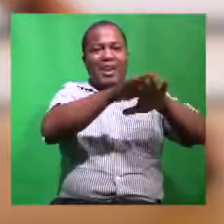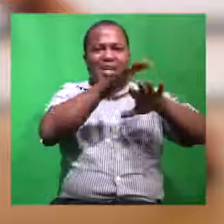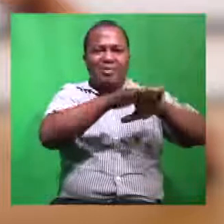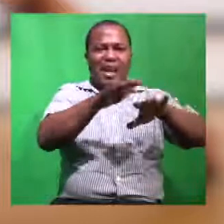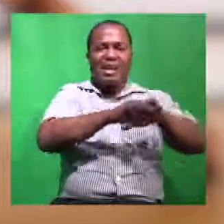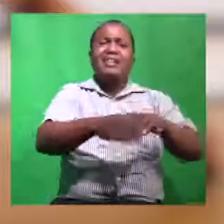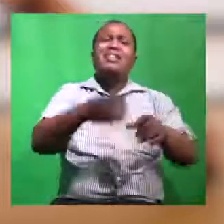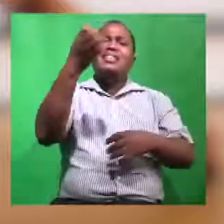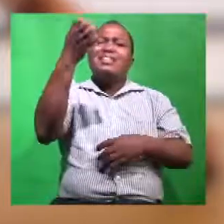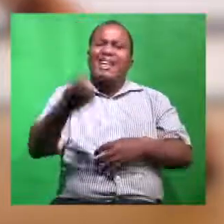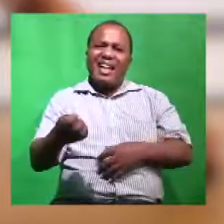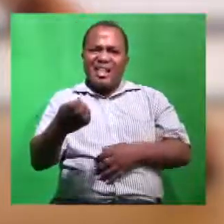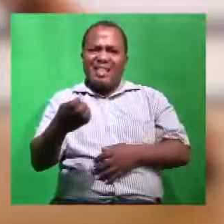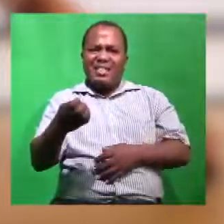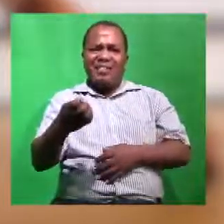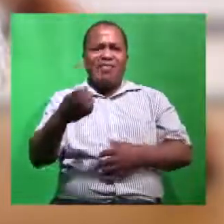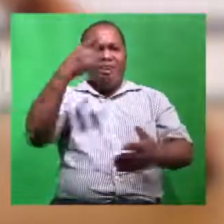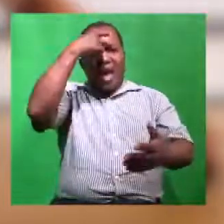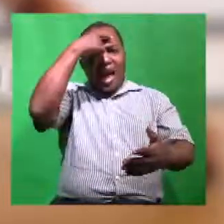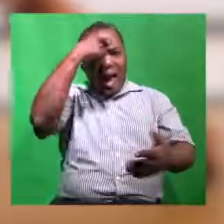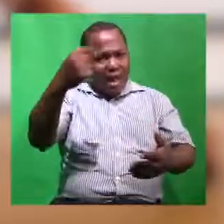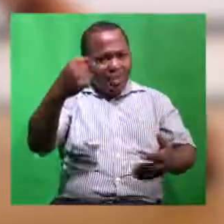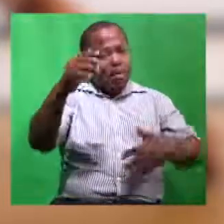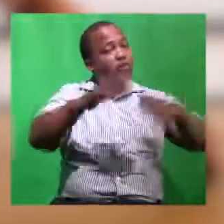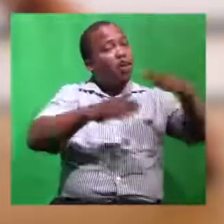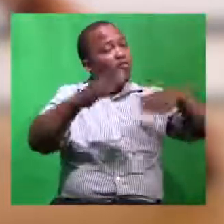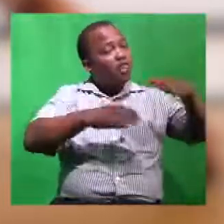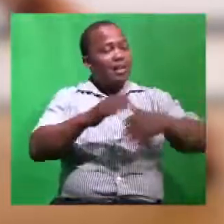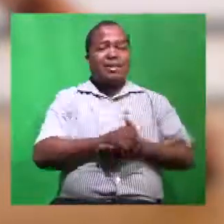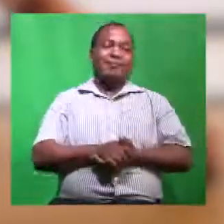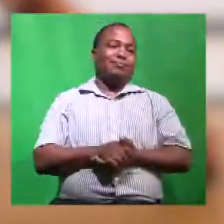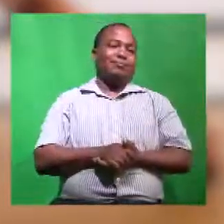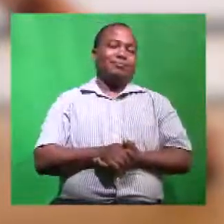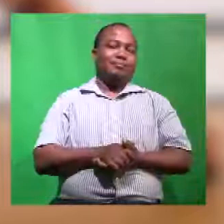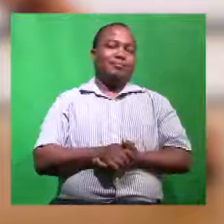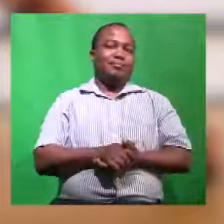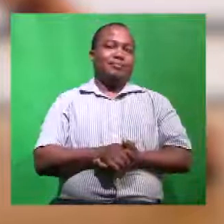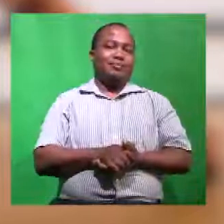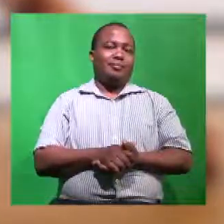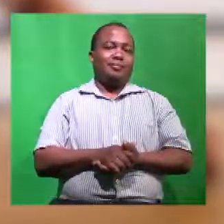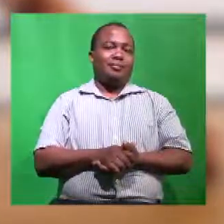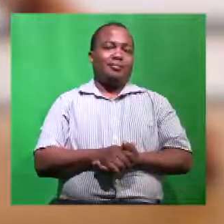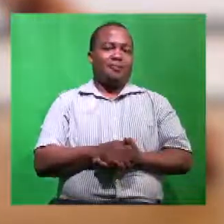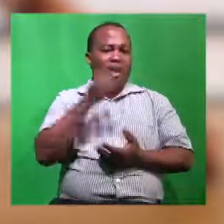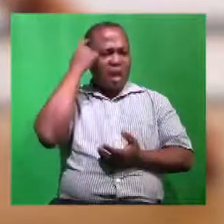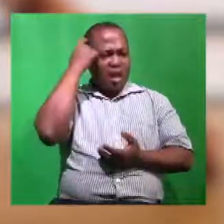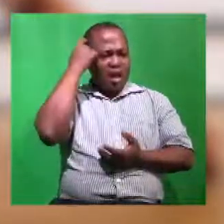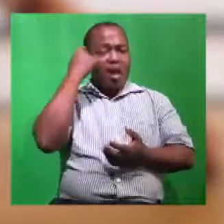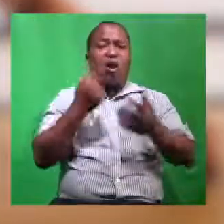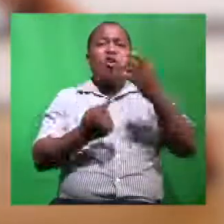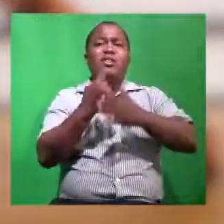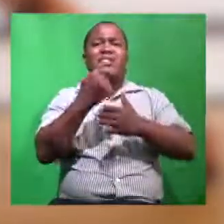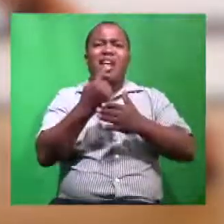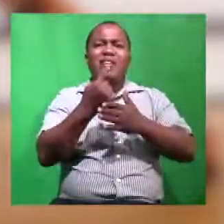the negative aspect of culture. You mentioned, so I try to go with those you have mentioned from there. Concerning